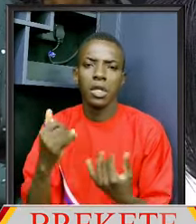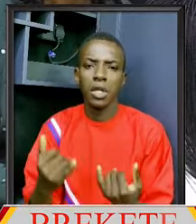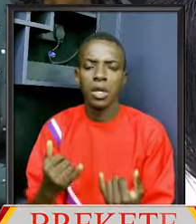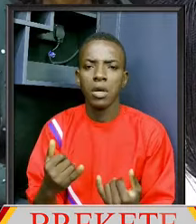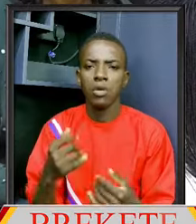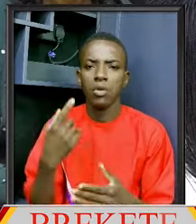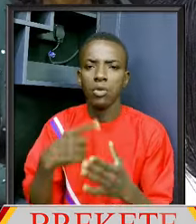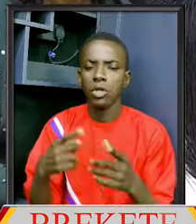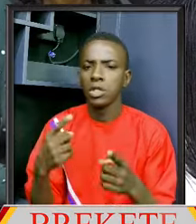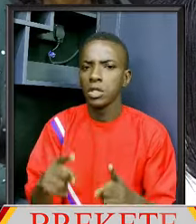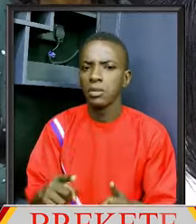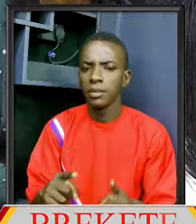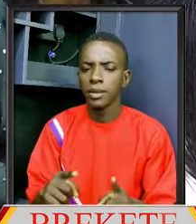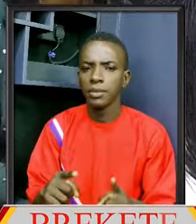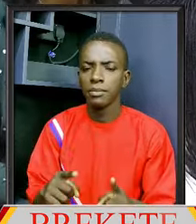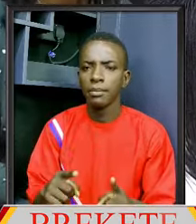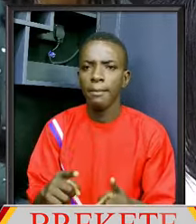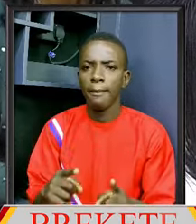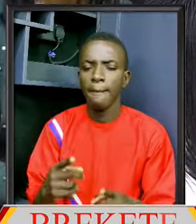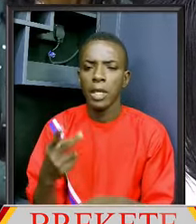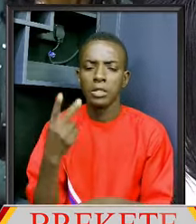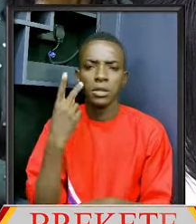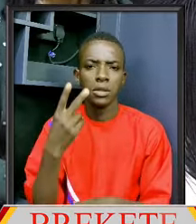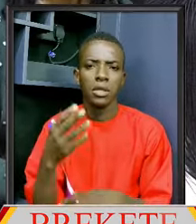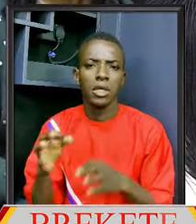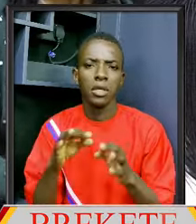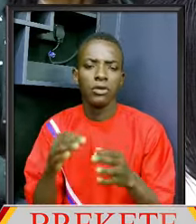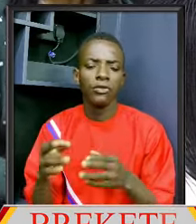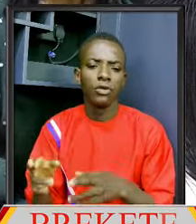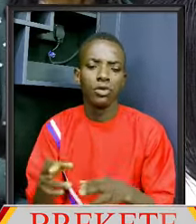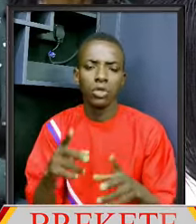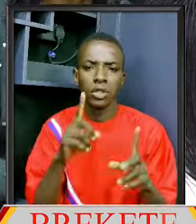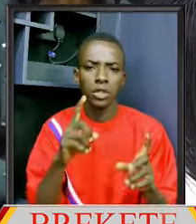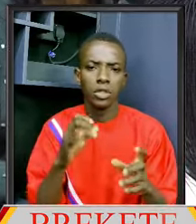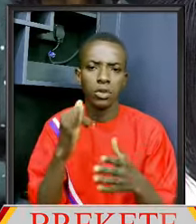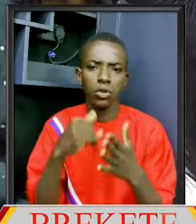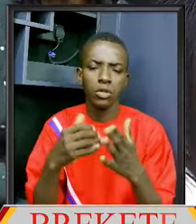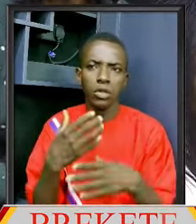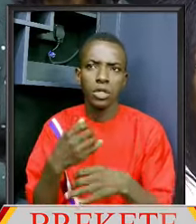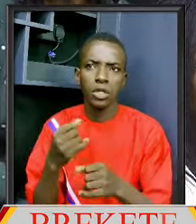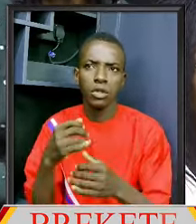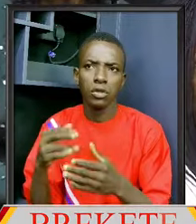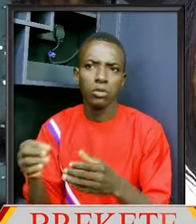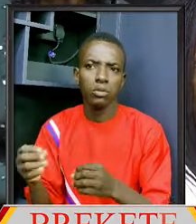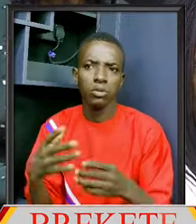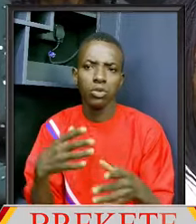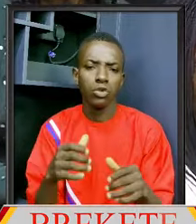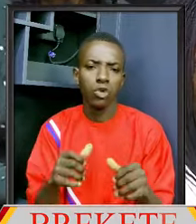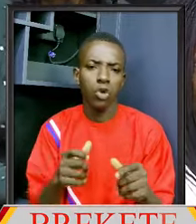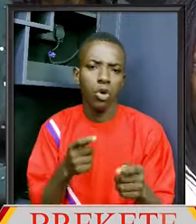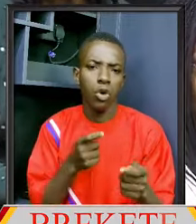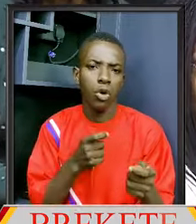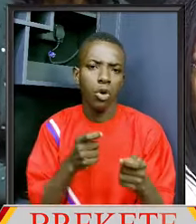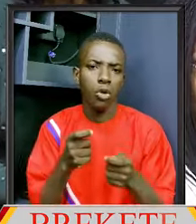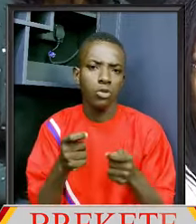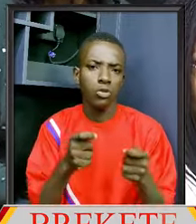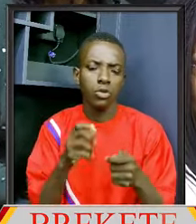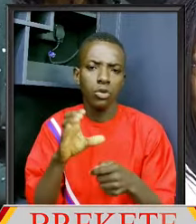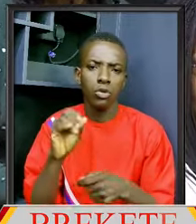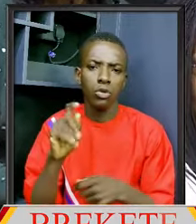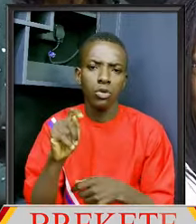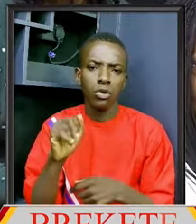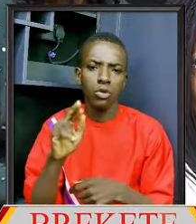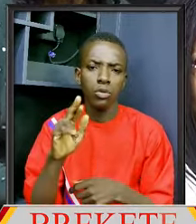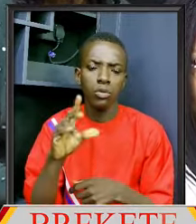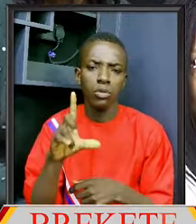Now, what did they happen? You see, if you they run tests, you get what would they put, where would they could put control?